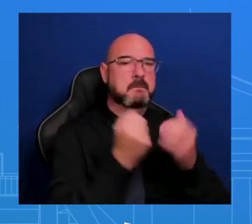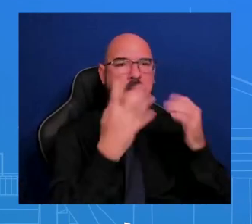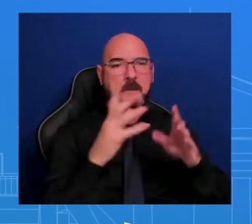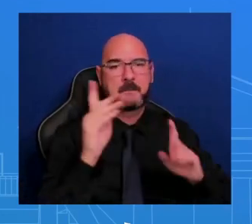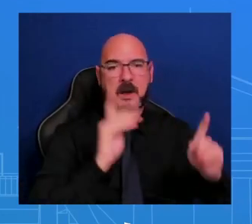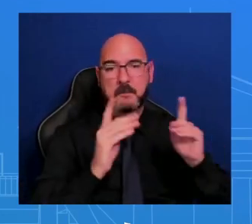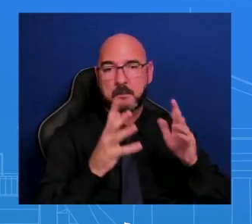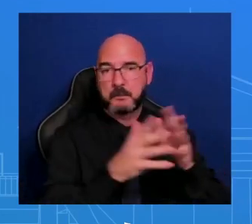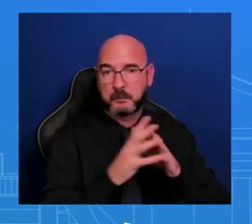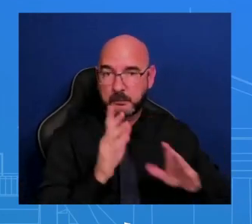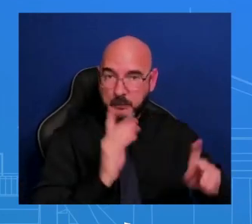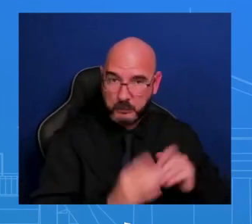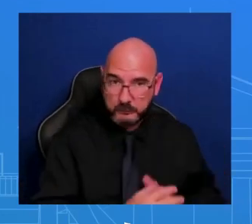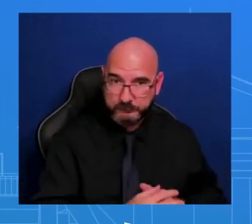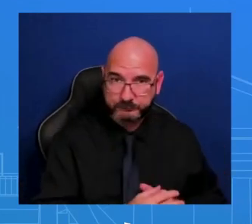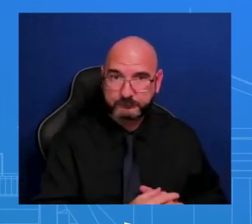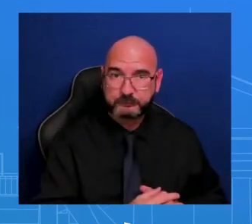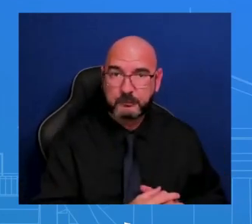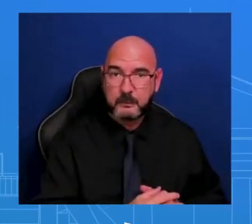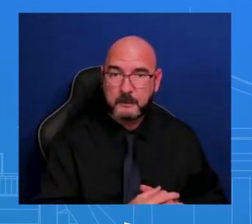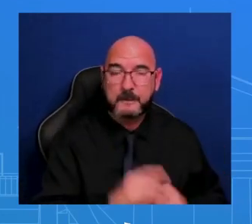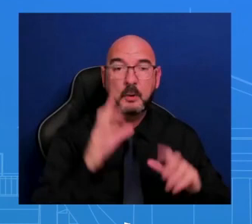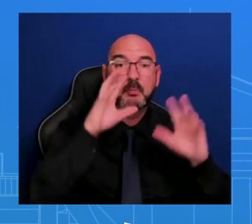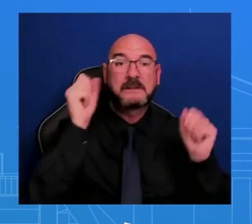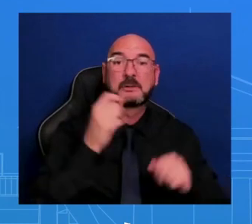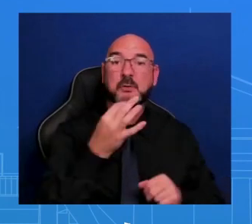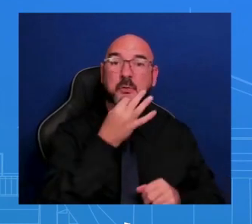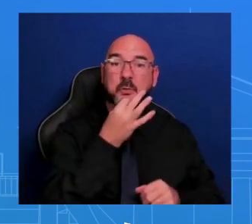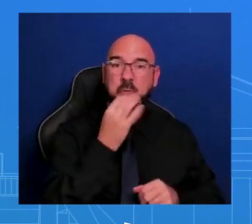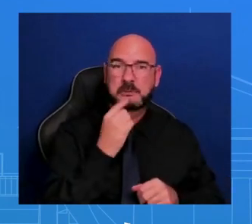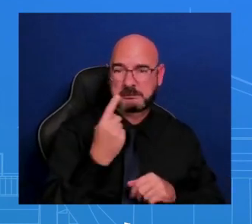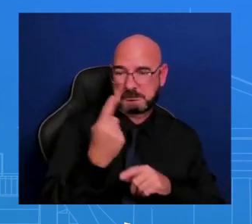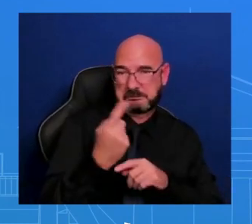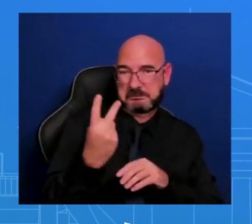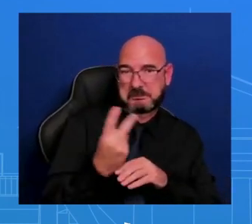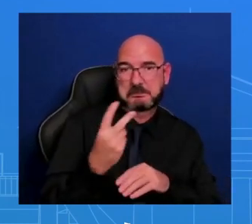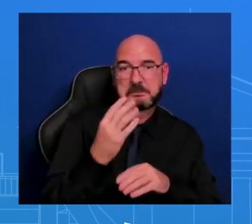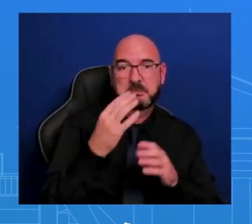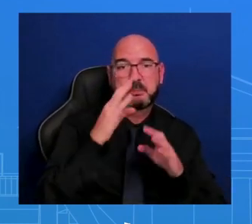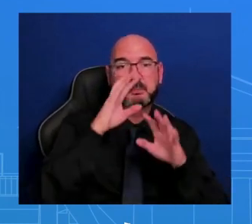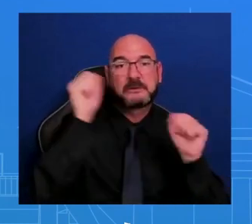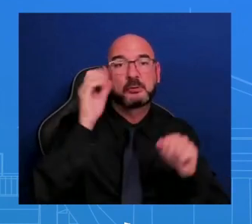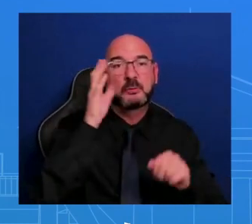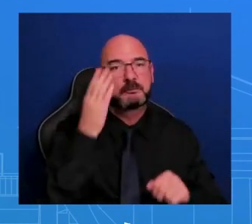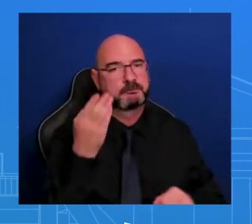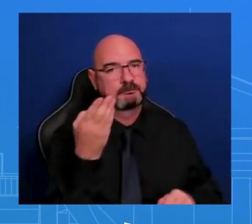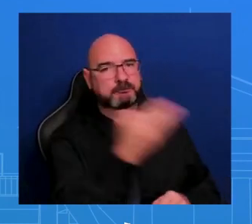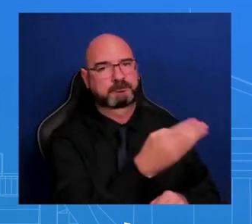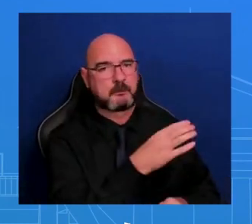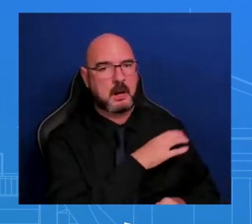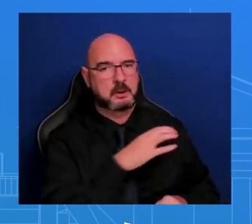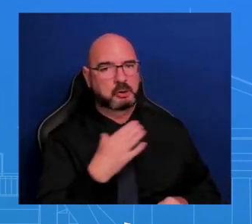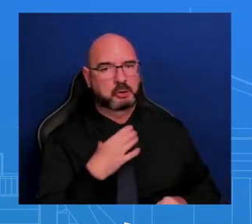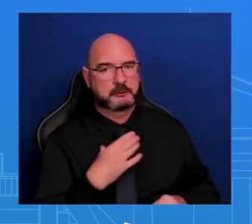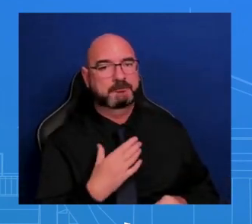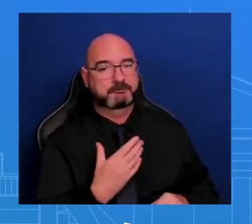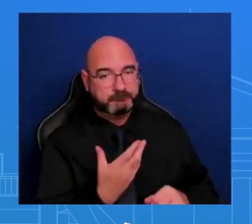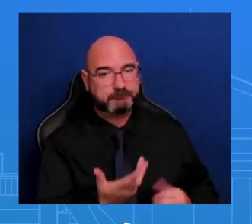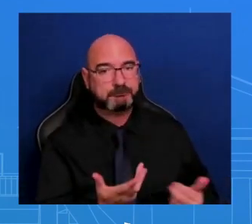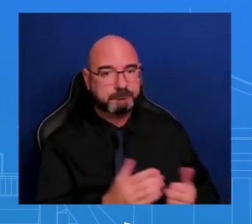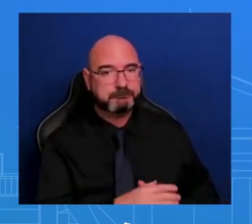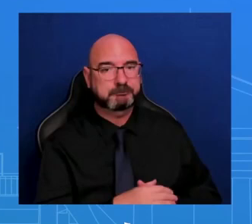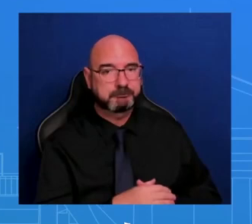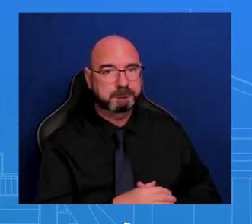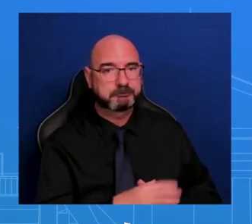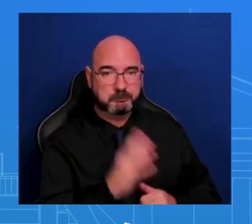supplemental in the next day or two. He'll lay that out for Congress, and we'll continue to have those conversations. But he thinks the reason he's asking for